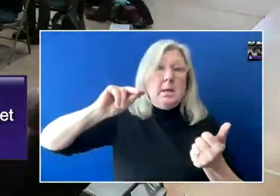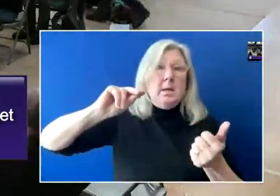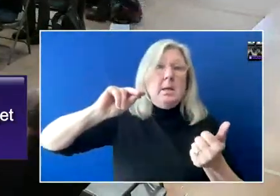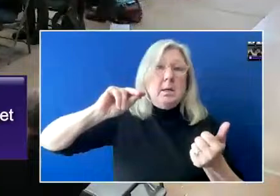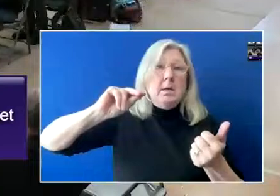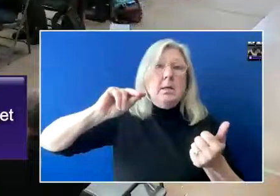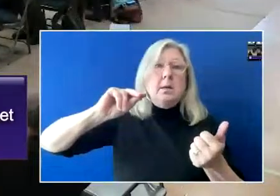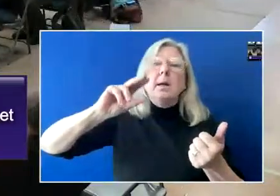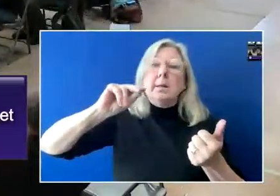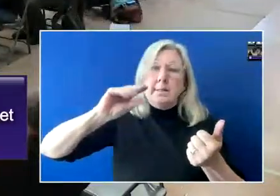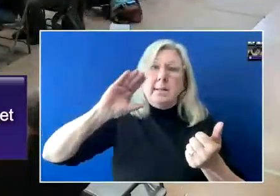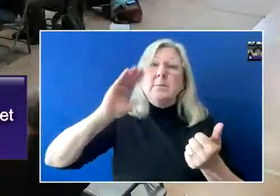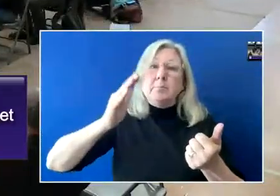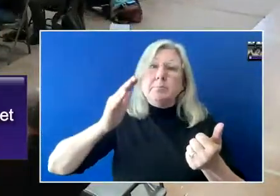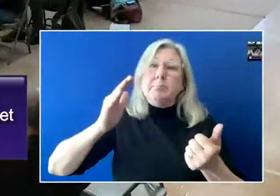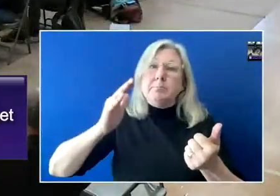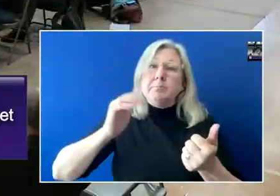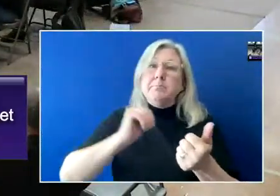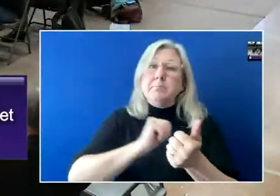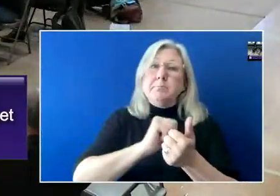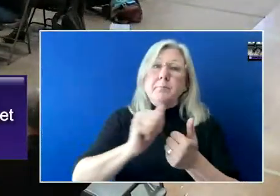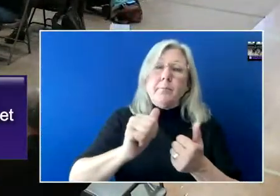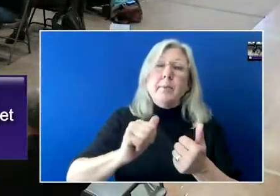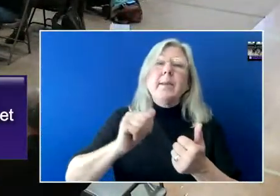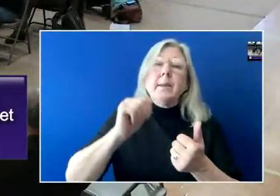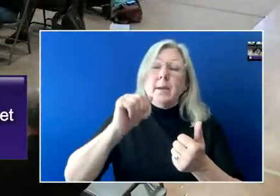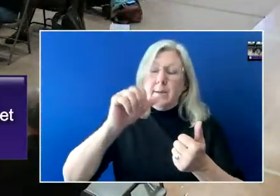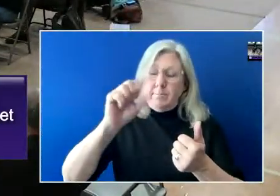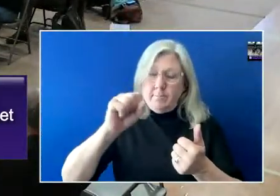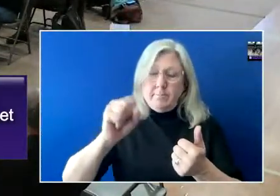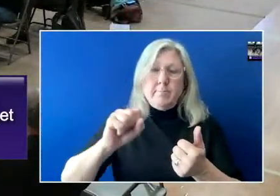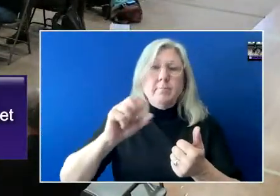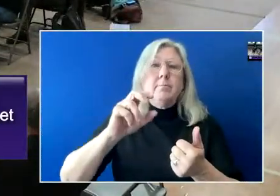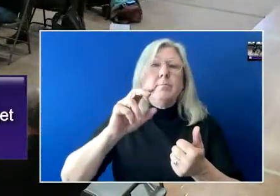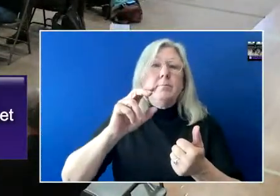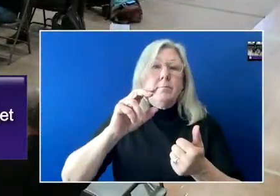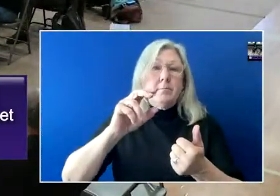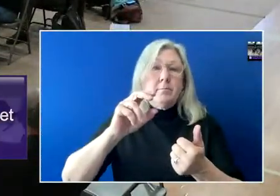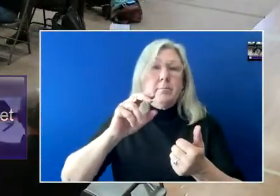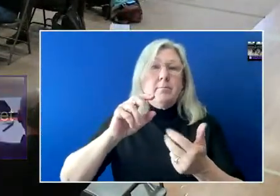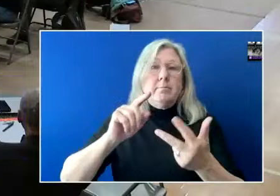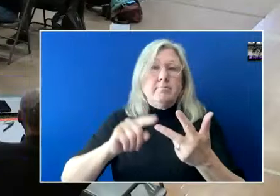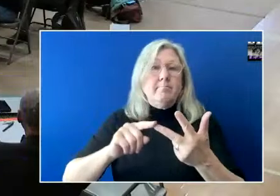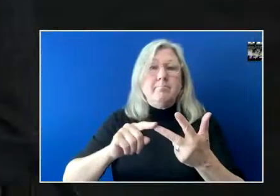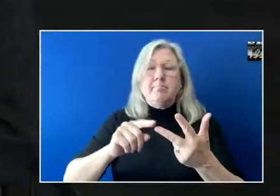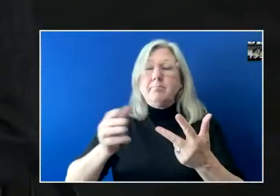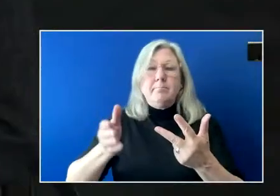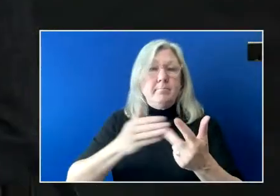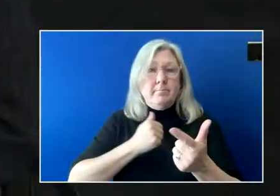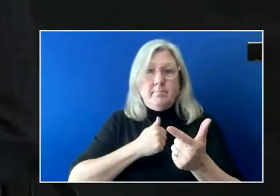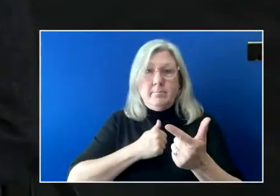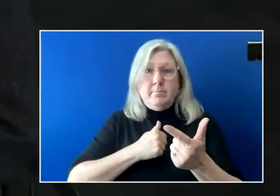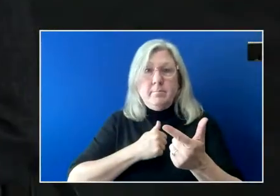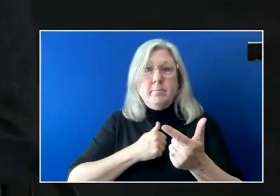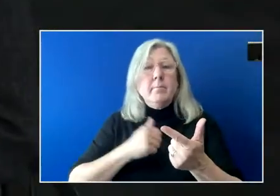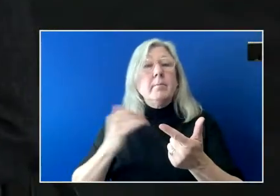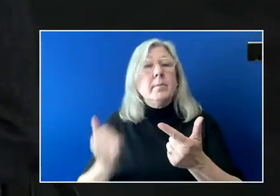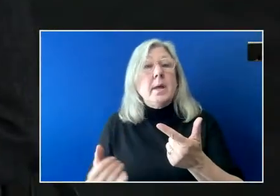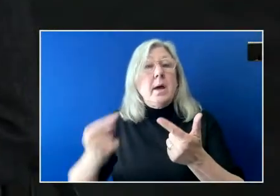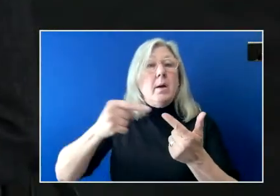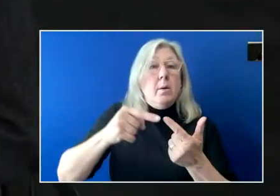NES appear to have it the do have it and the King amendment is defeated uh we now return to